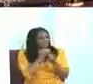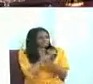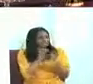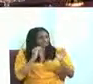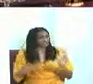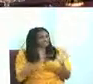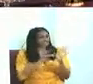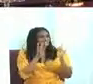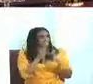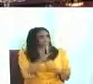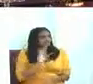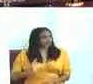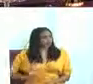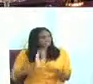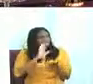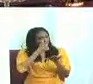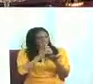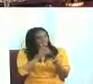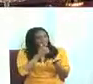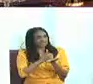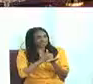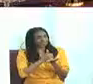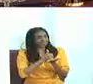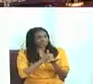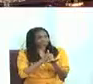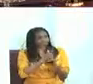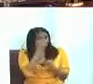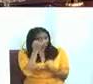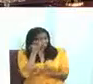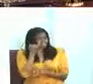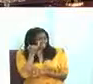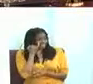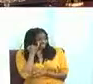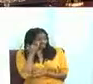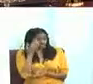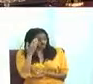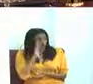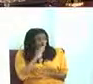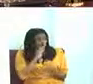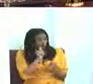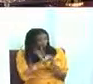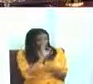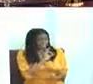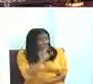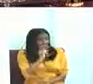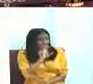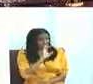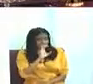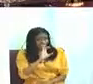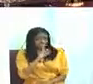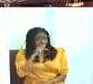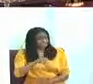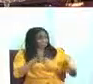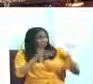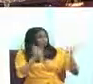Amen. For anybody that doesn't know, at MCC, we do practice an open